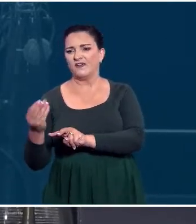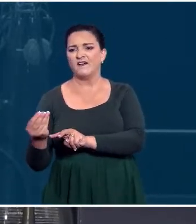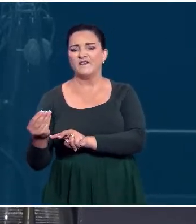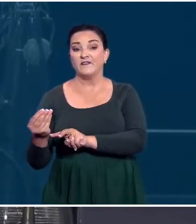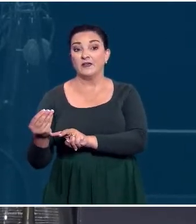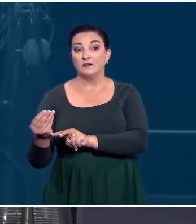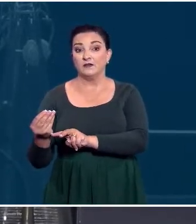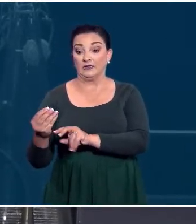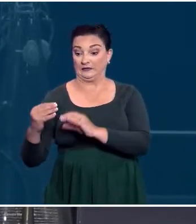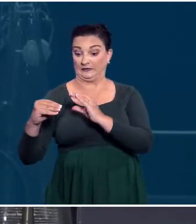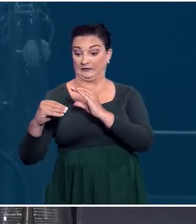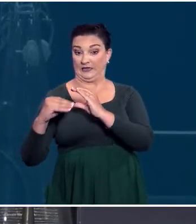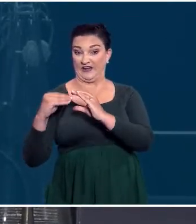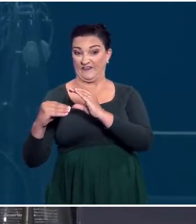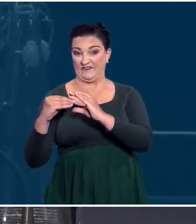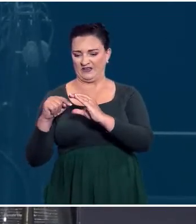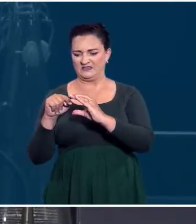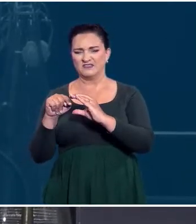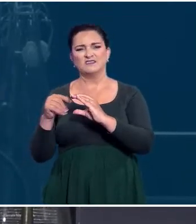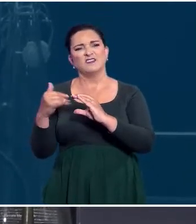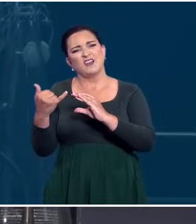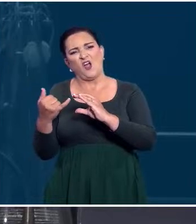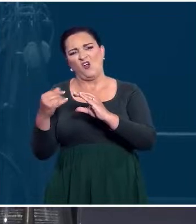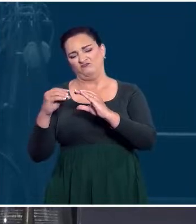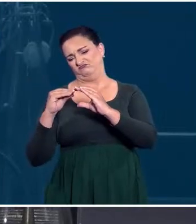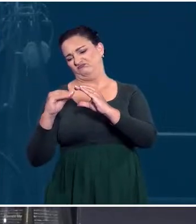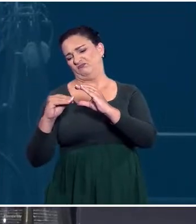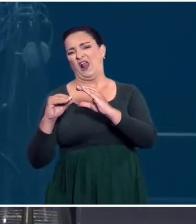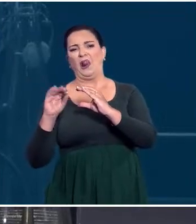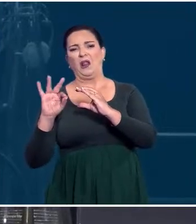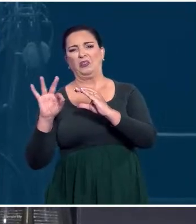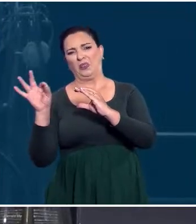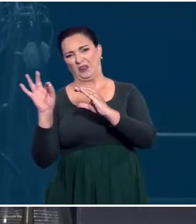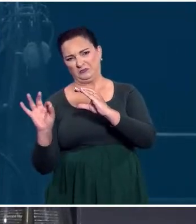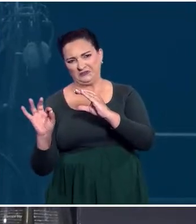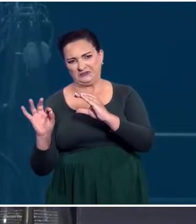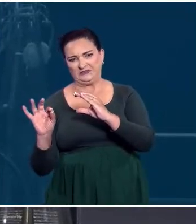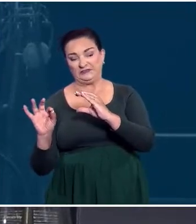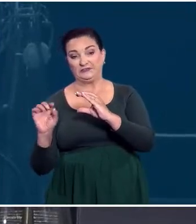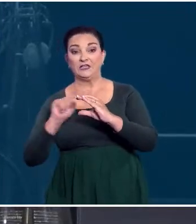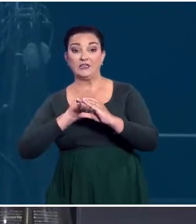inflation is close to 3%. So let the economy do the work for you.